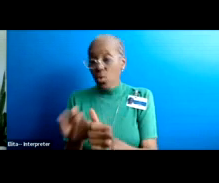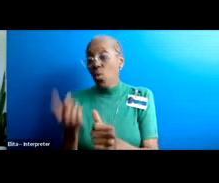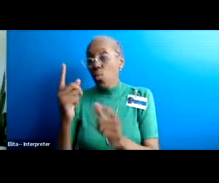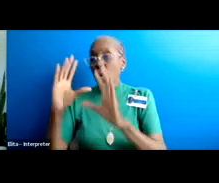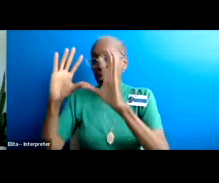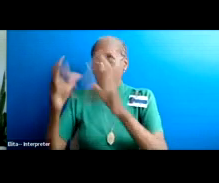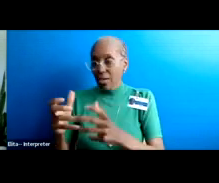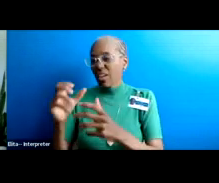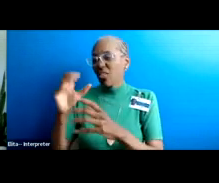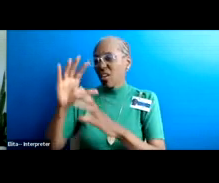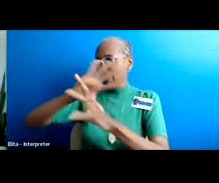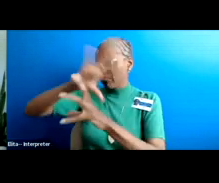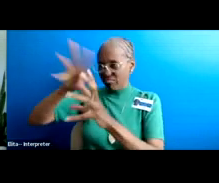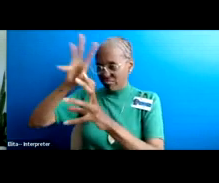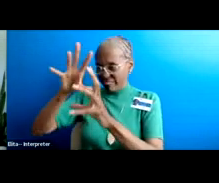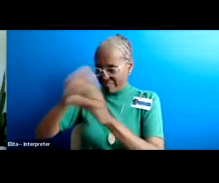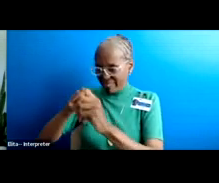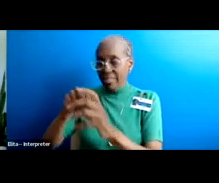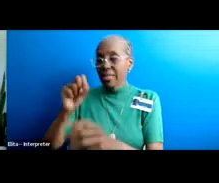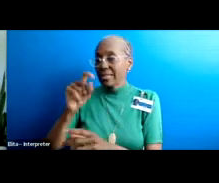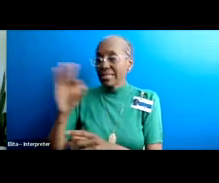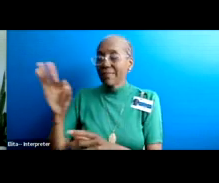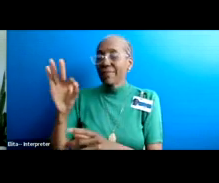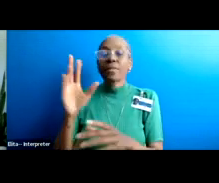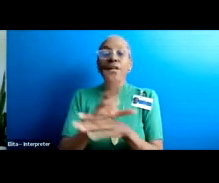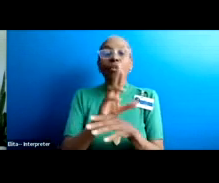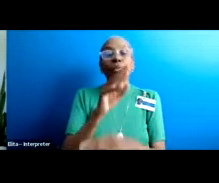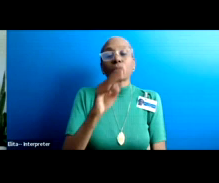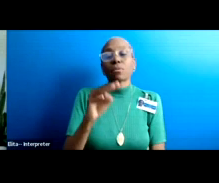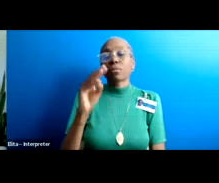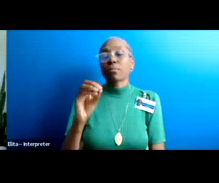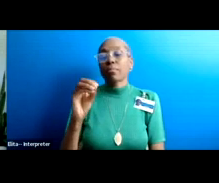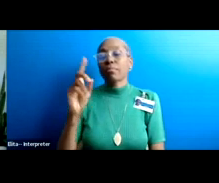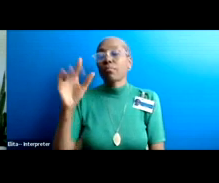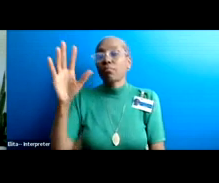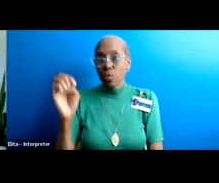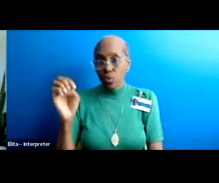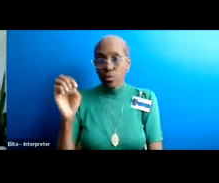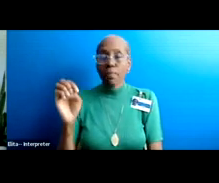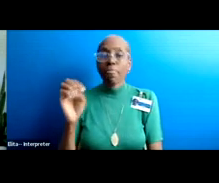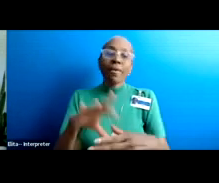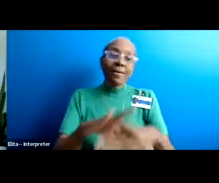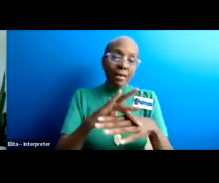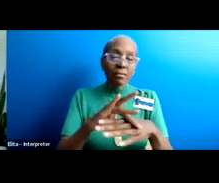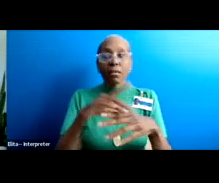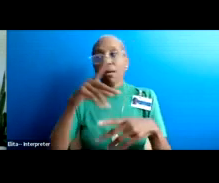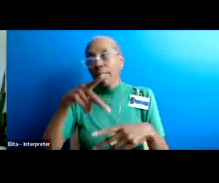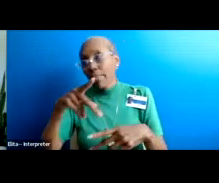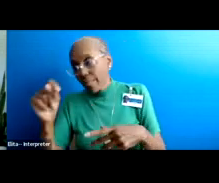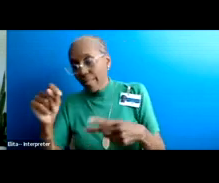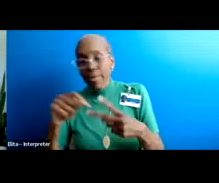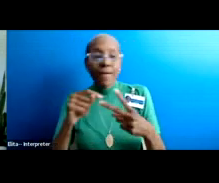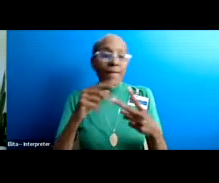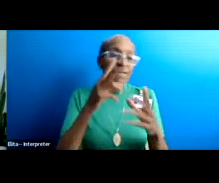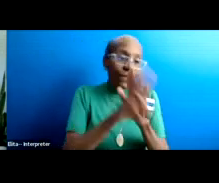category of stuff. We use Moodle, so I give them an opportunity to update Moodle content or documents, PowerPoints, video, or